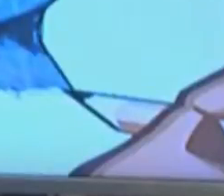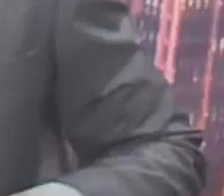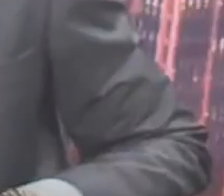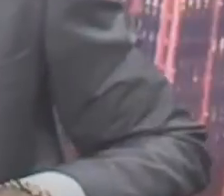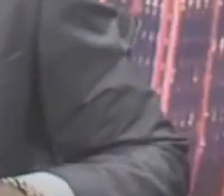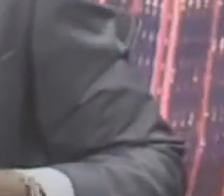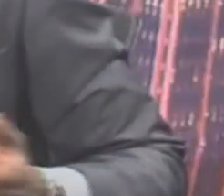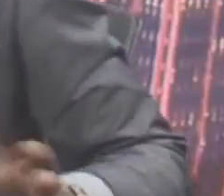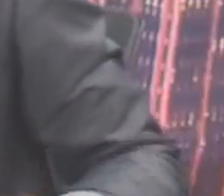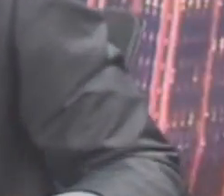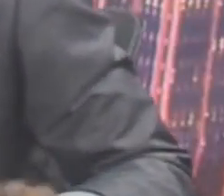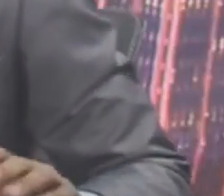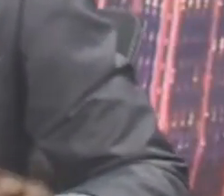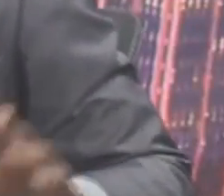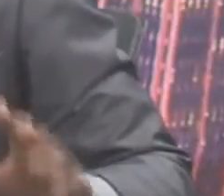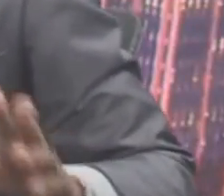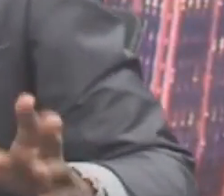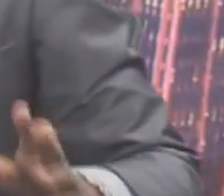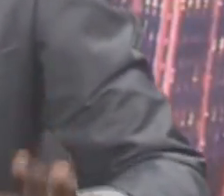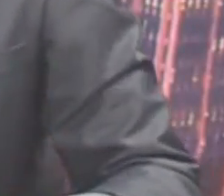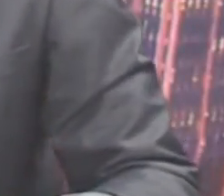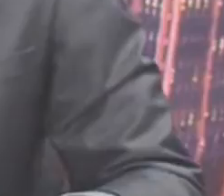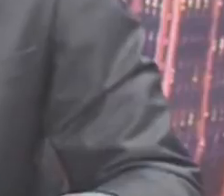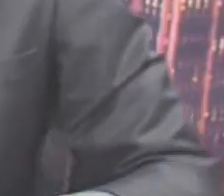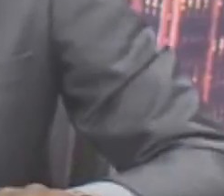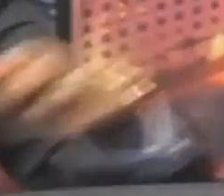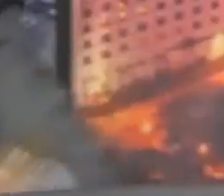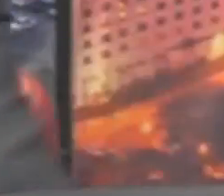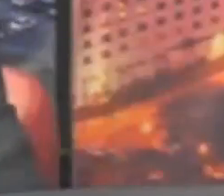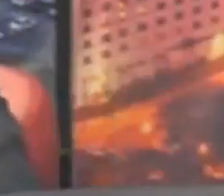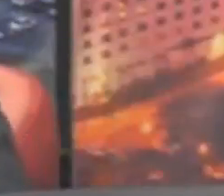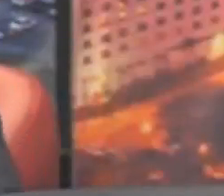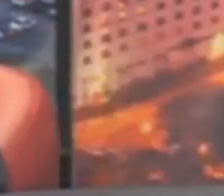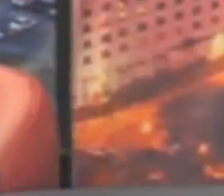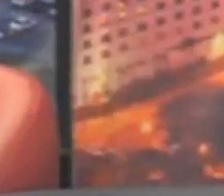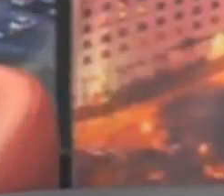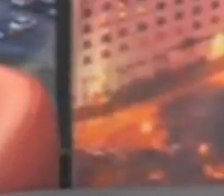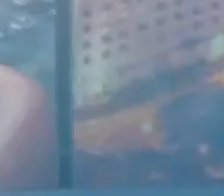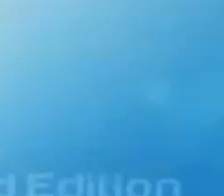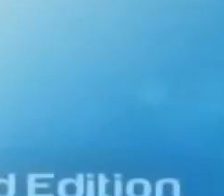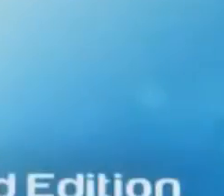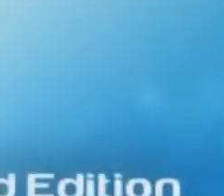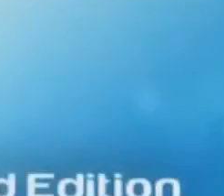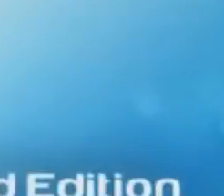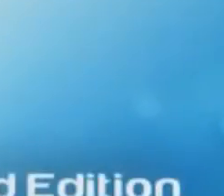when it comes to the right time, I believe Dr. Ezekiel Mutua means the right time, not before curfew.